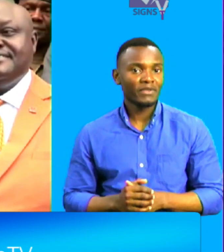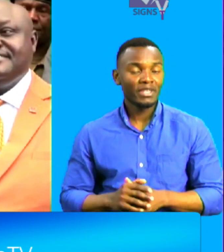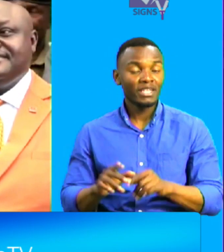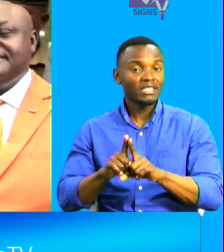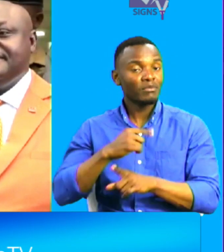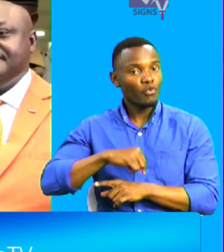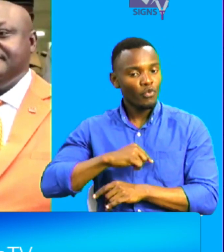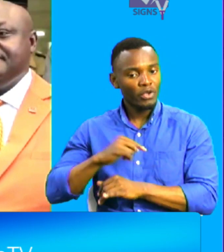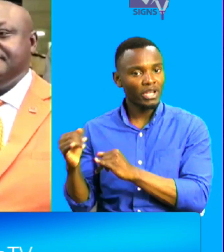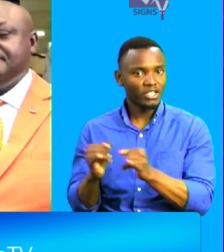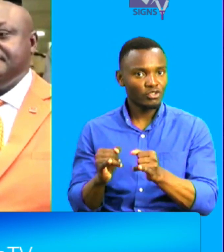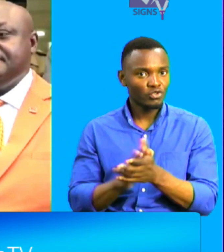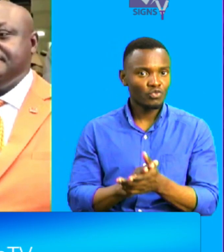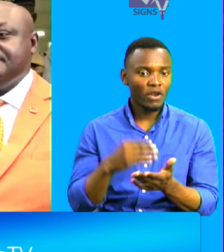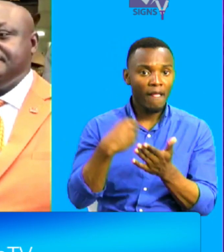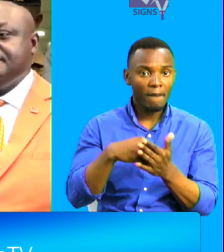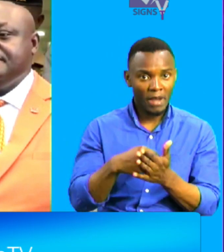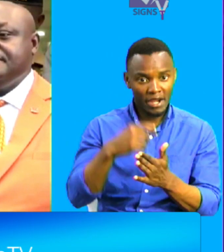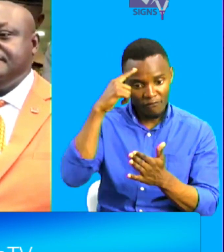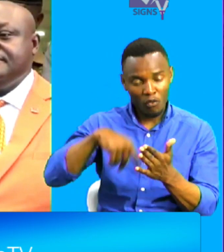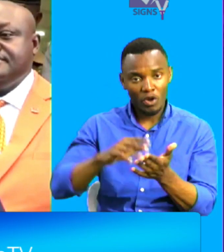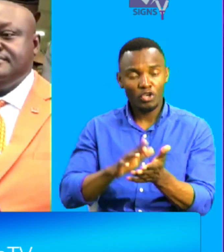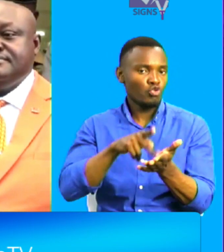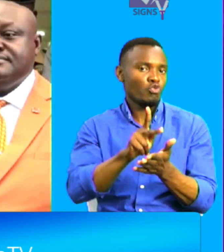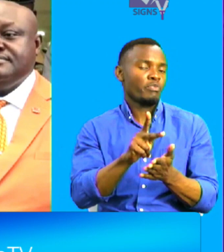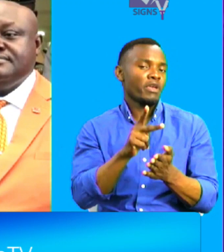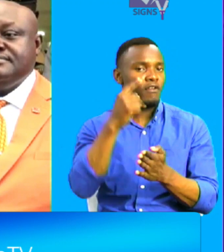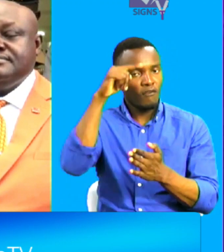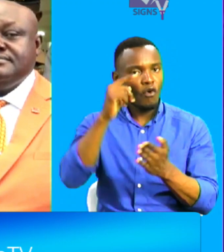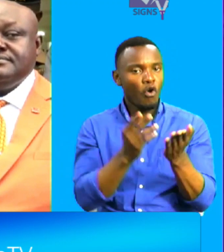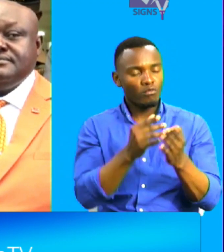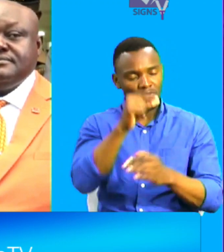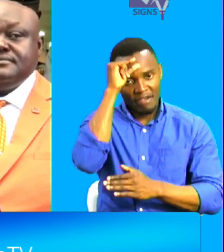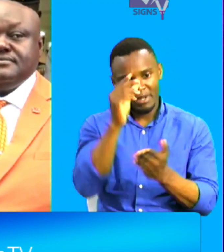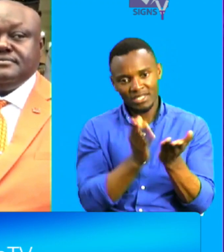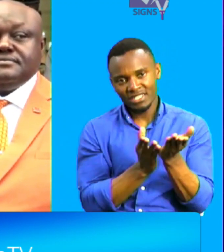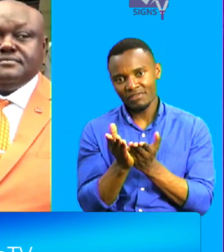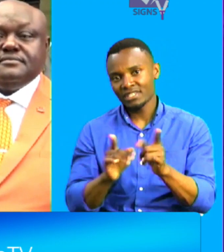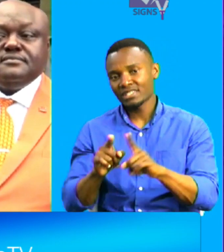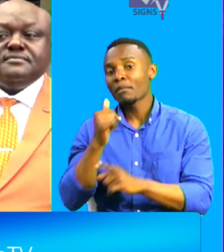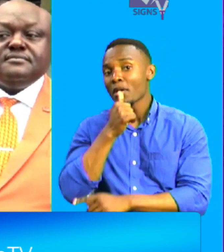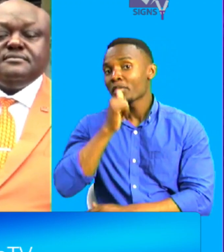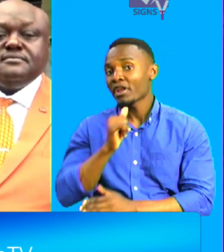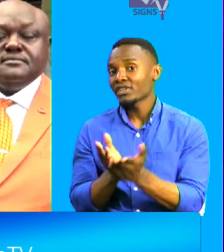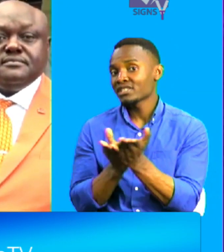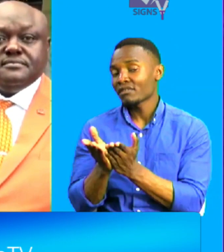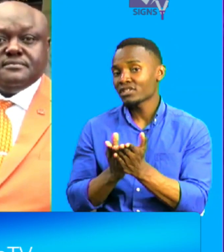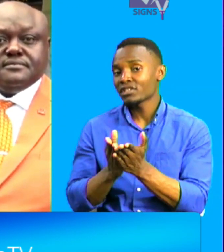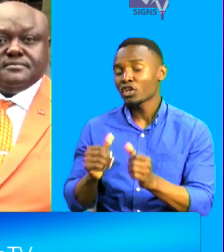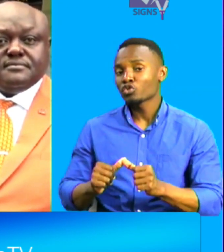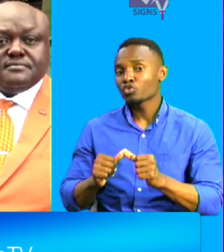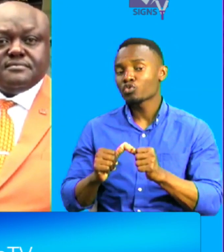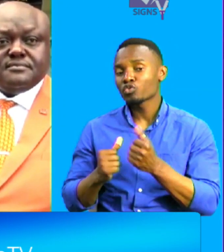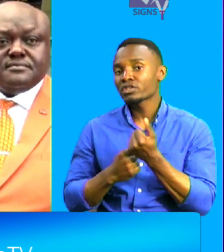to introduce a fee for service, even for government services, for private sector services, to support our national